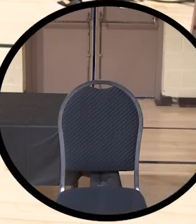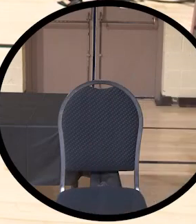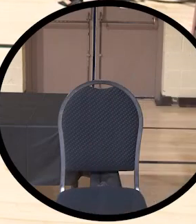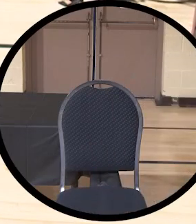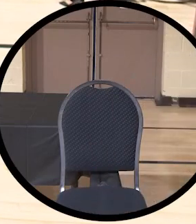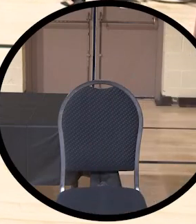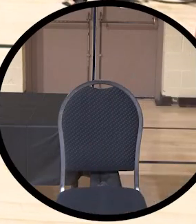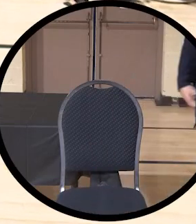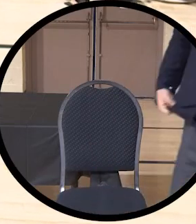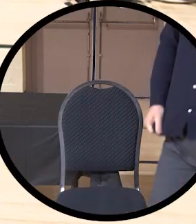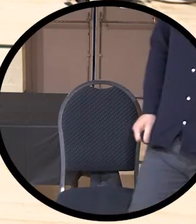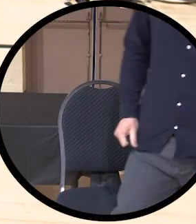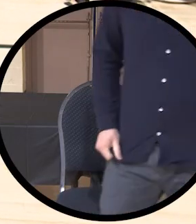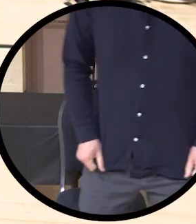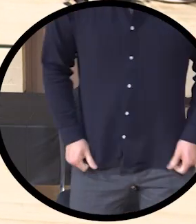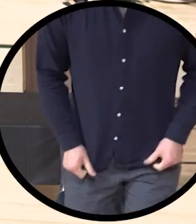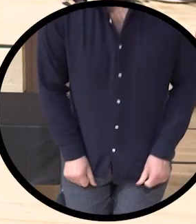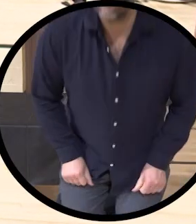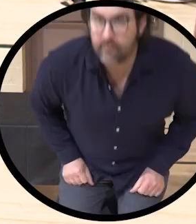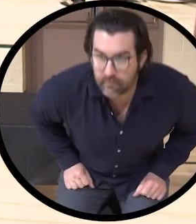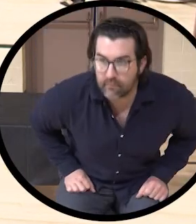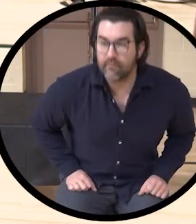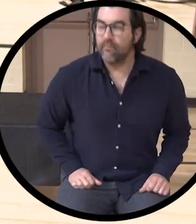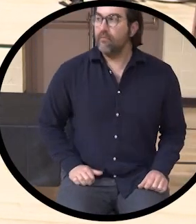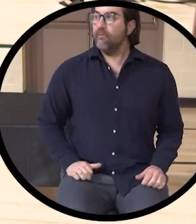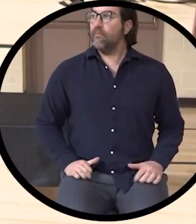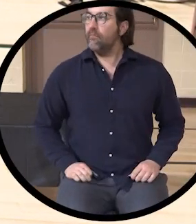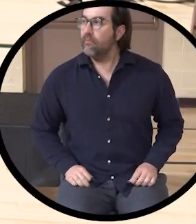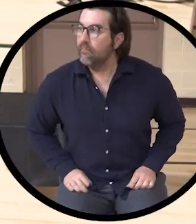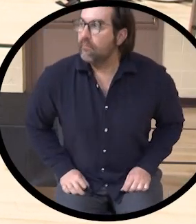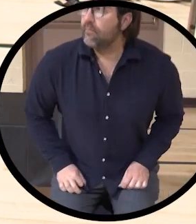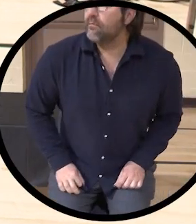Thank you, first of all, for, I mean, obviously a lot of that, and